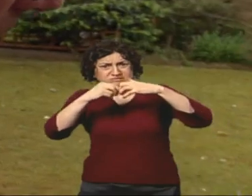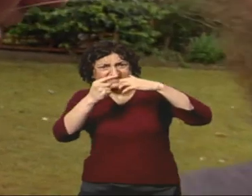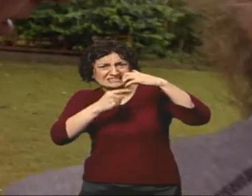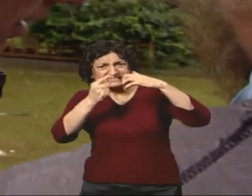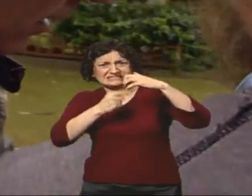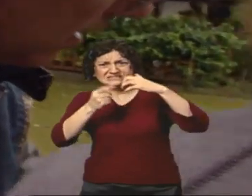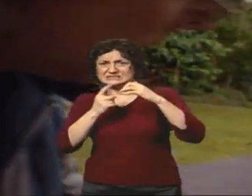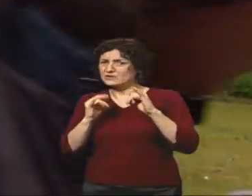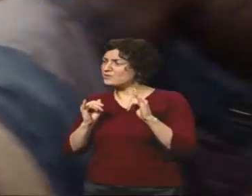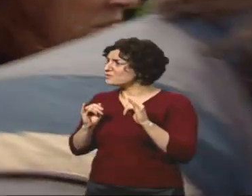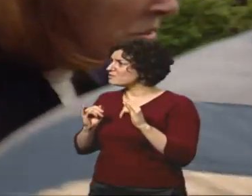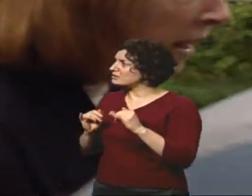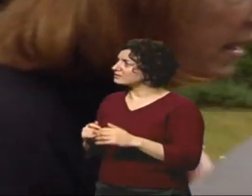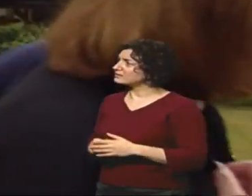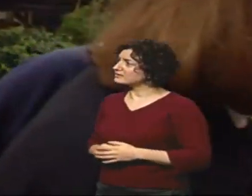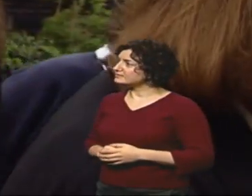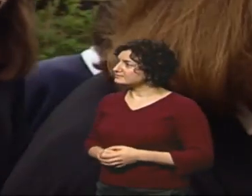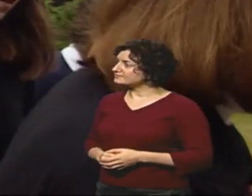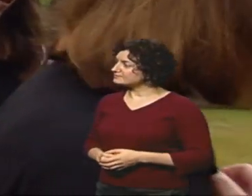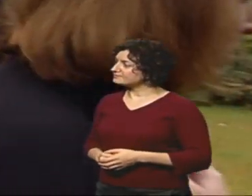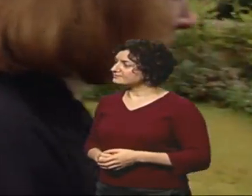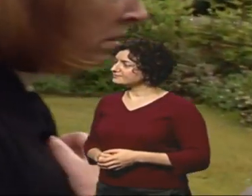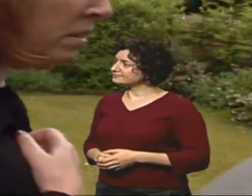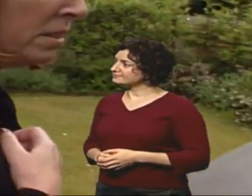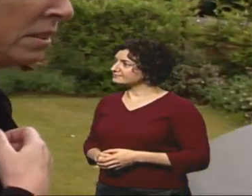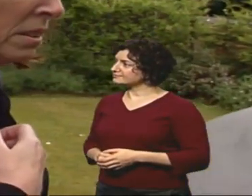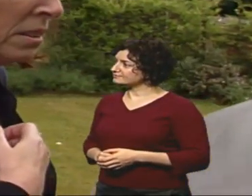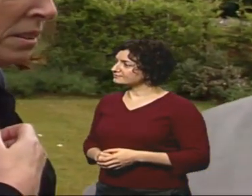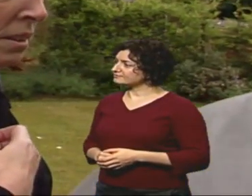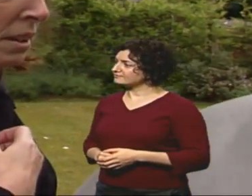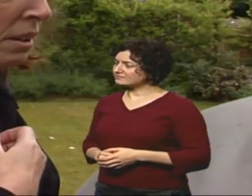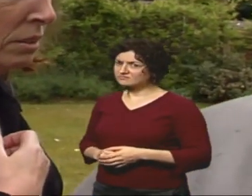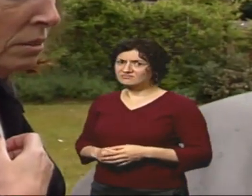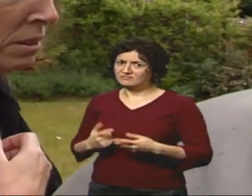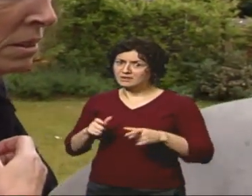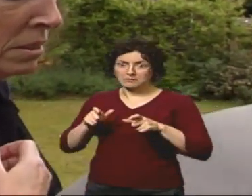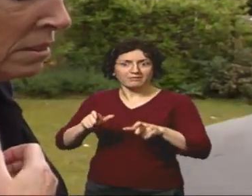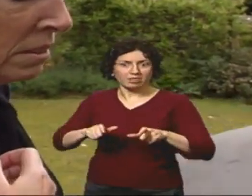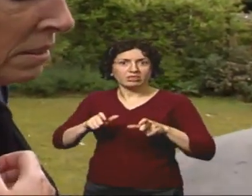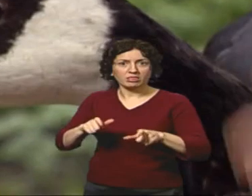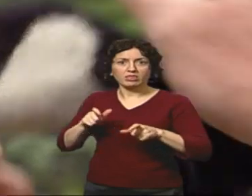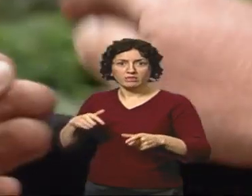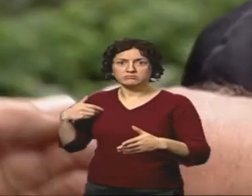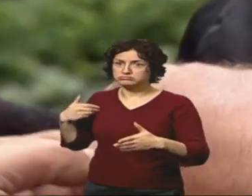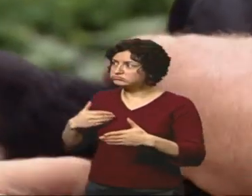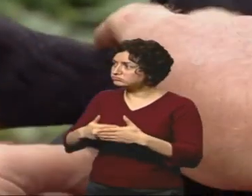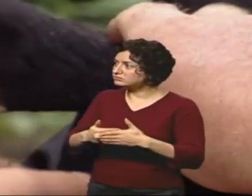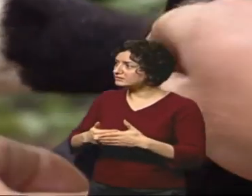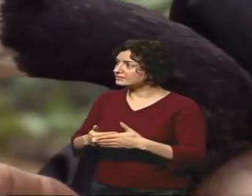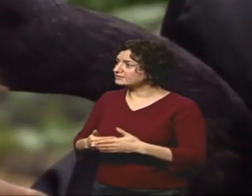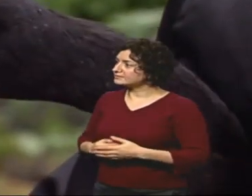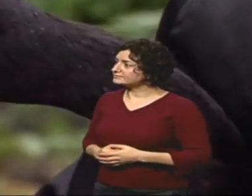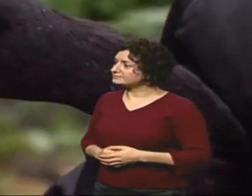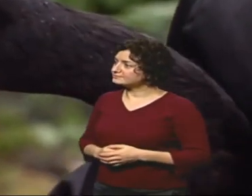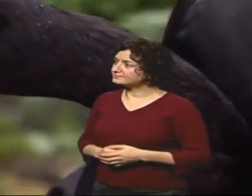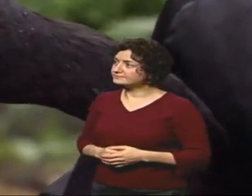It's not hot. Oh, it's right in still. It's grown over, actually. It's been in that long. Hello, Vala.